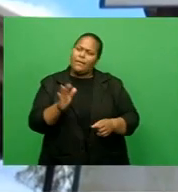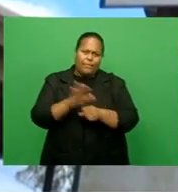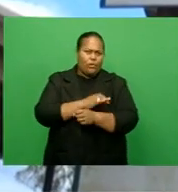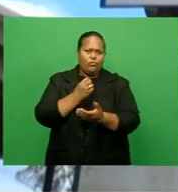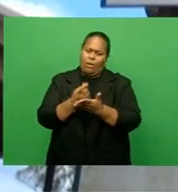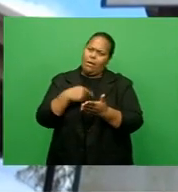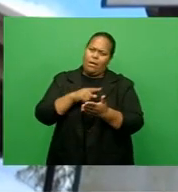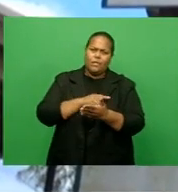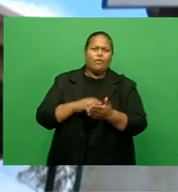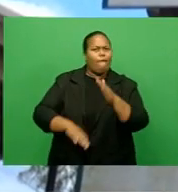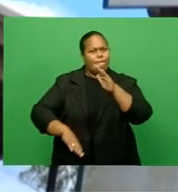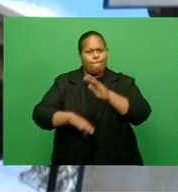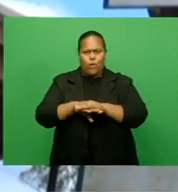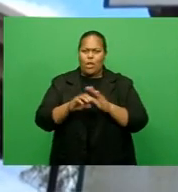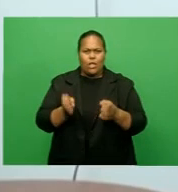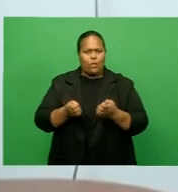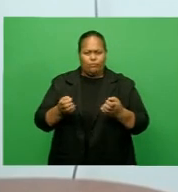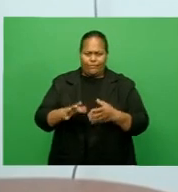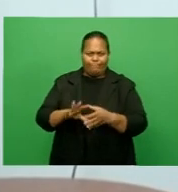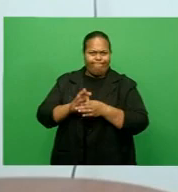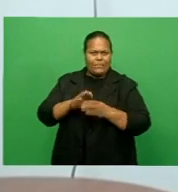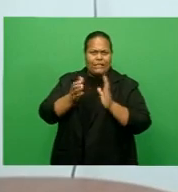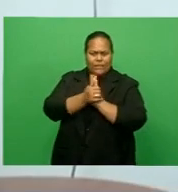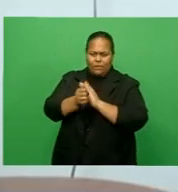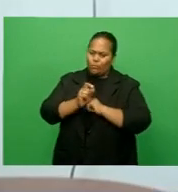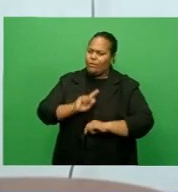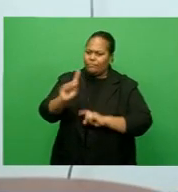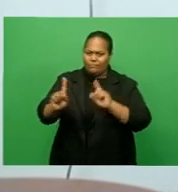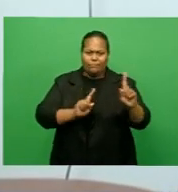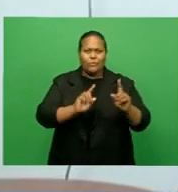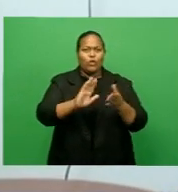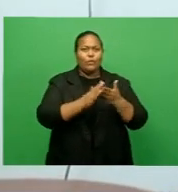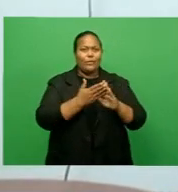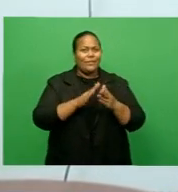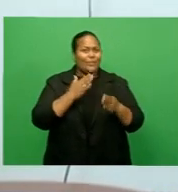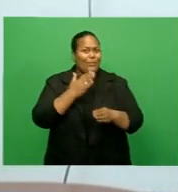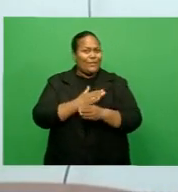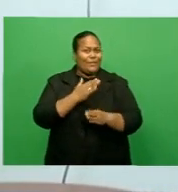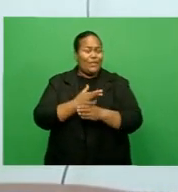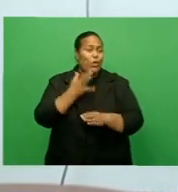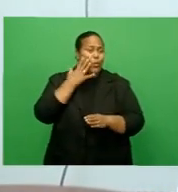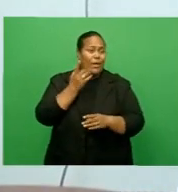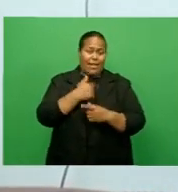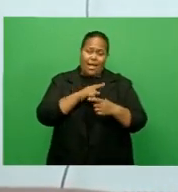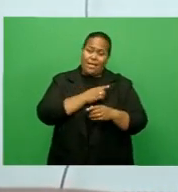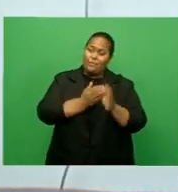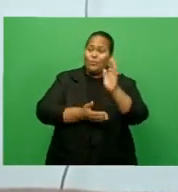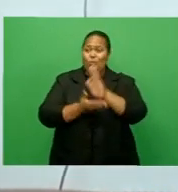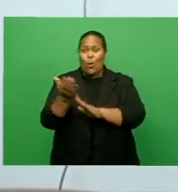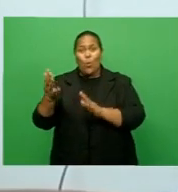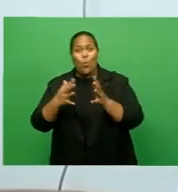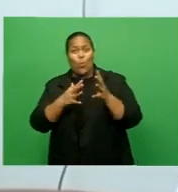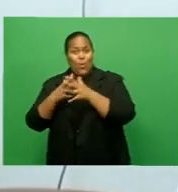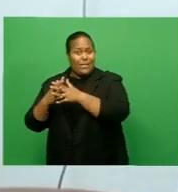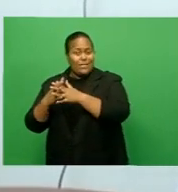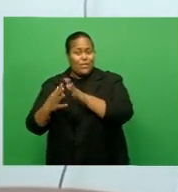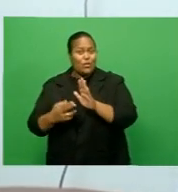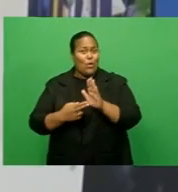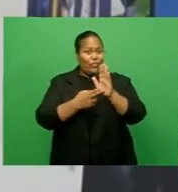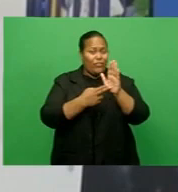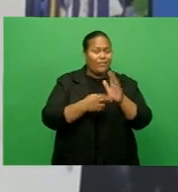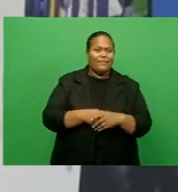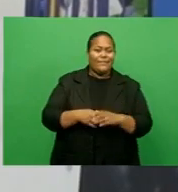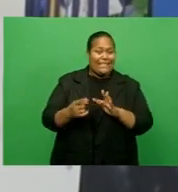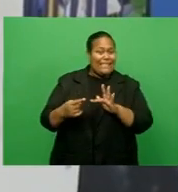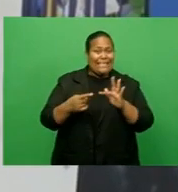fully equipped when going out in the field. So when we conduct outreach in the west, in the north, and in the east,